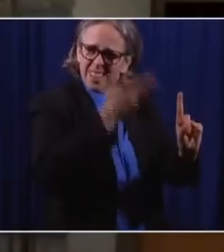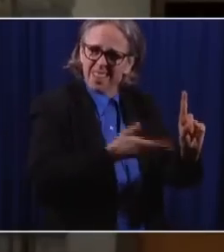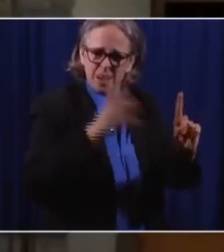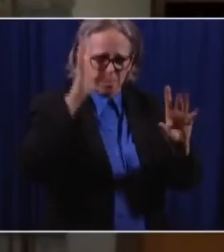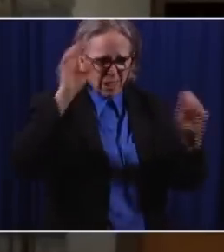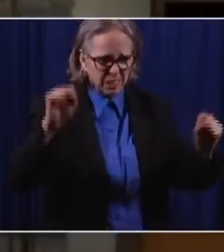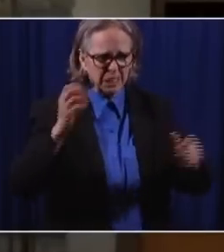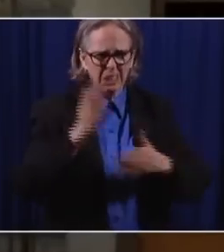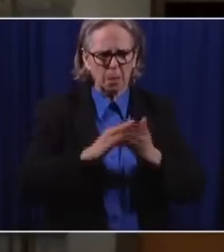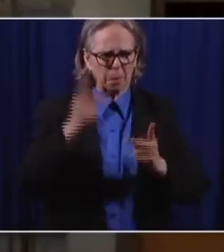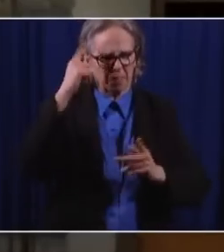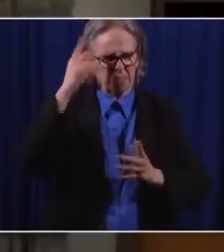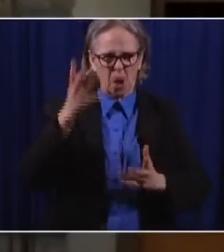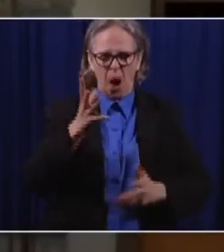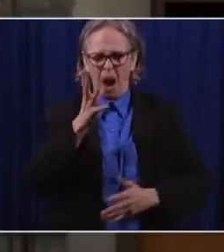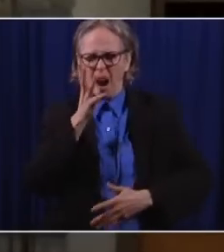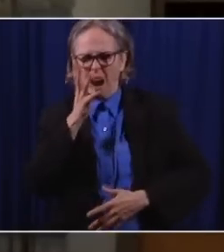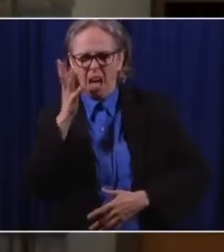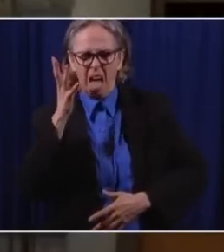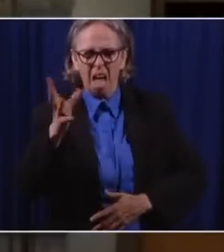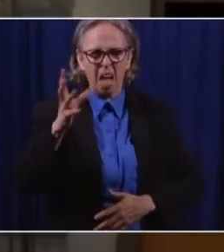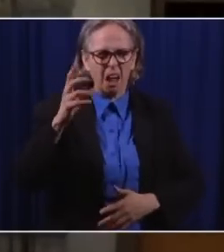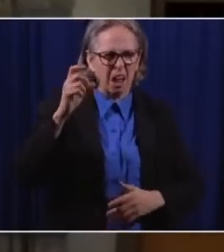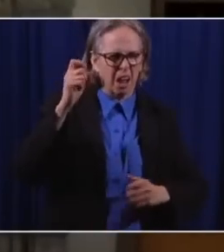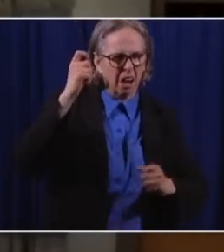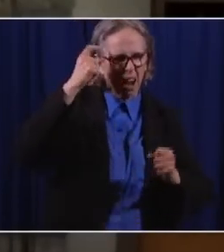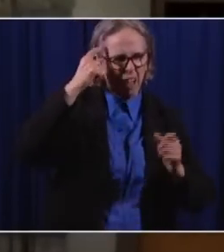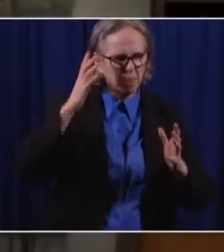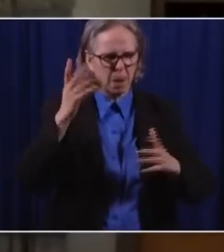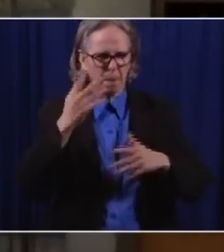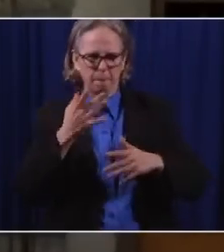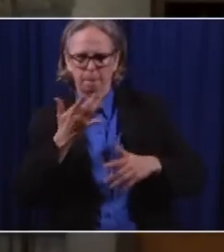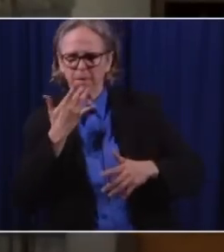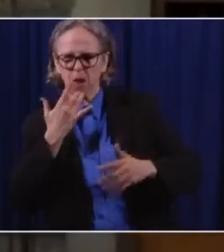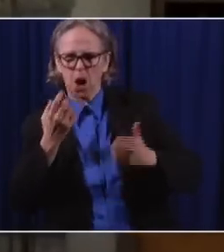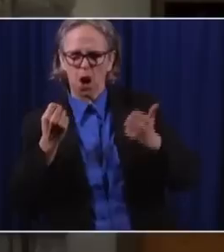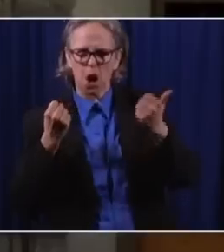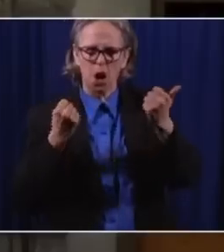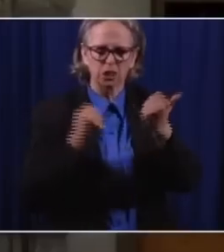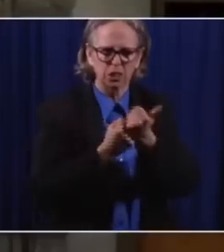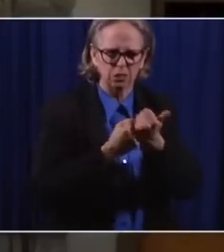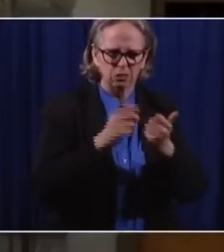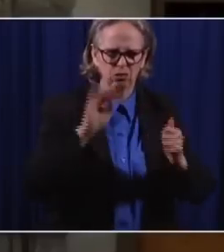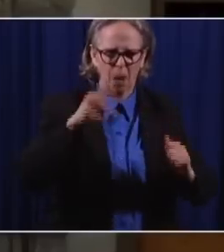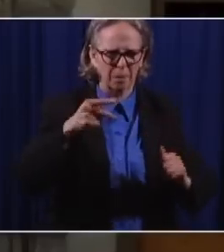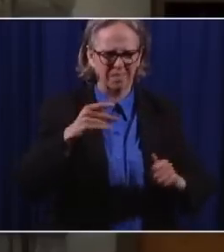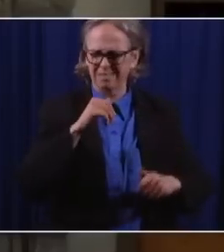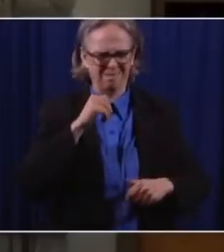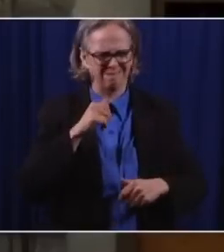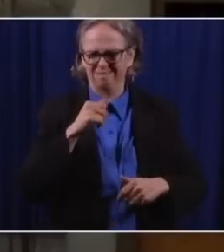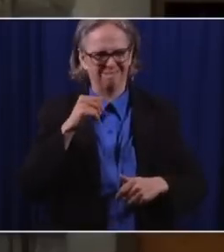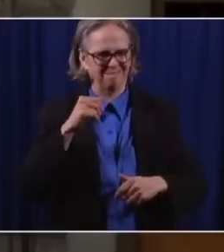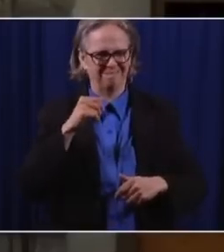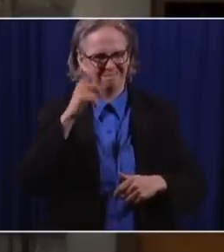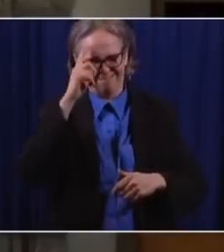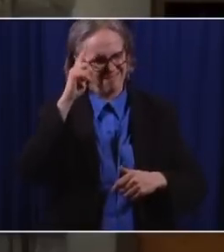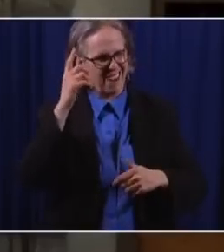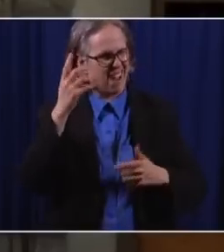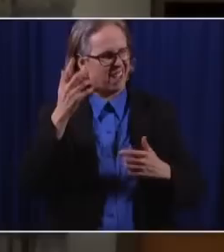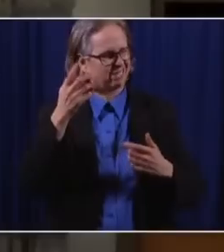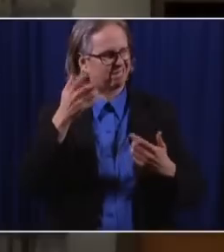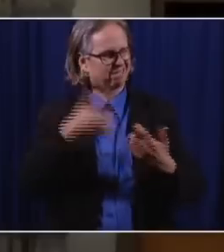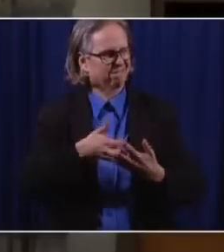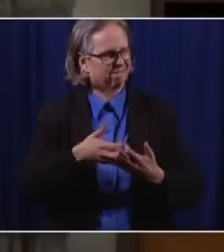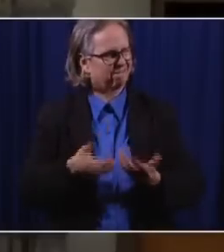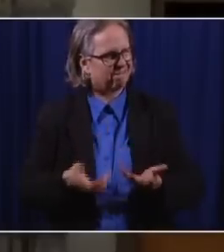doesn't, to me, sound like it makes a whole lot of sense. Look, I've been asked before, I was asked earlier today in a